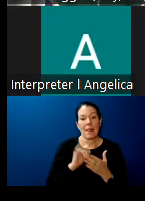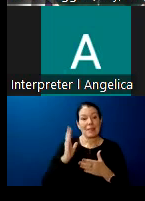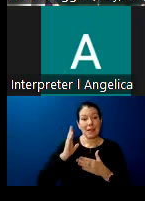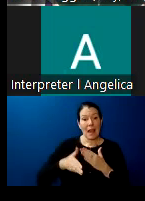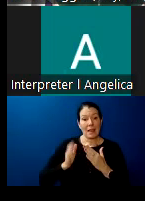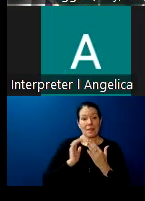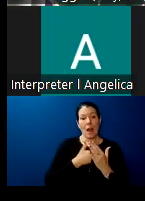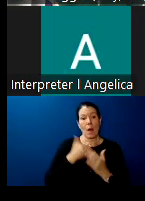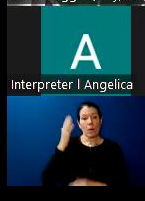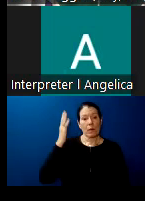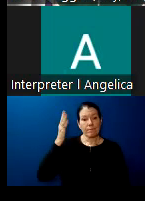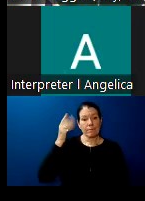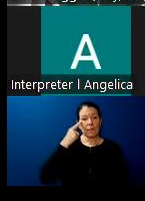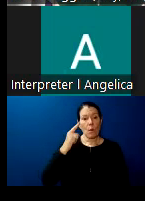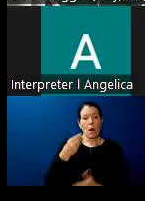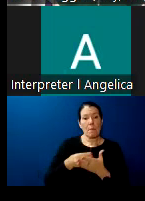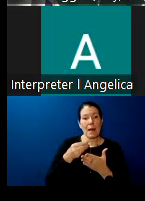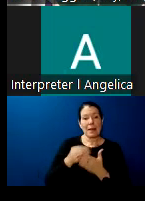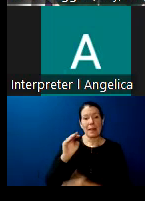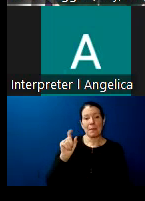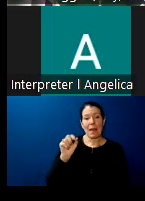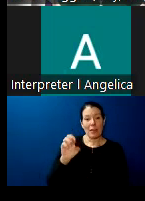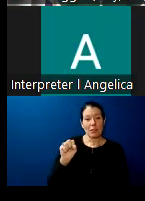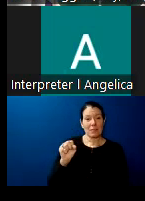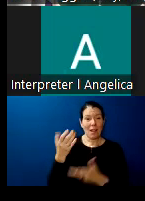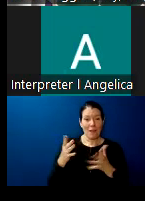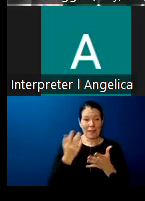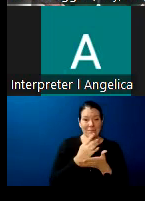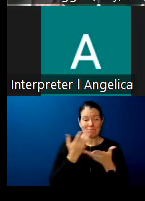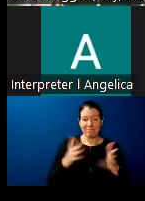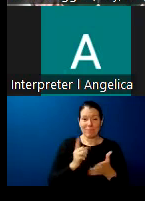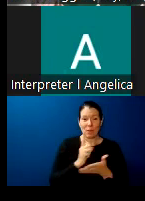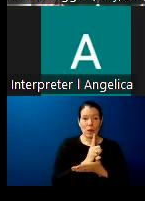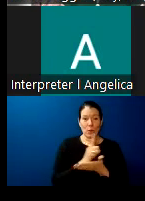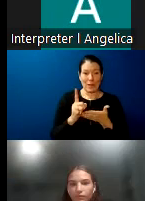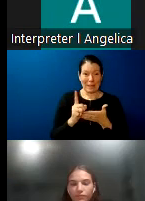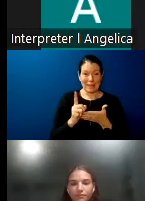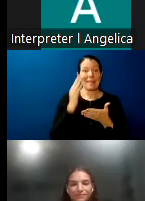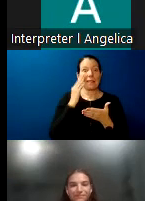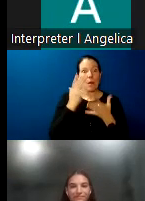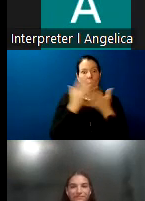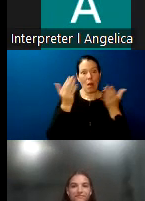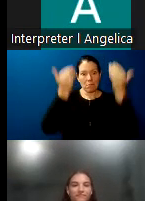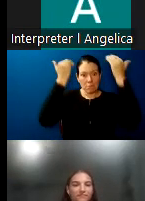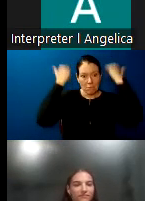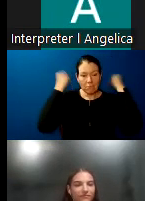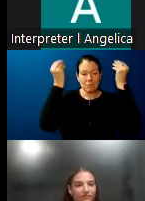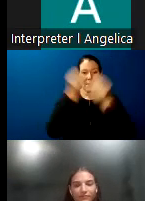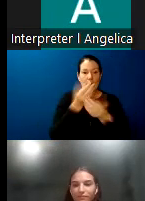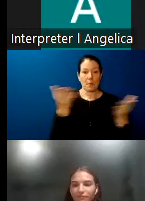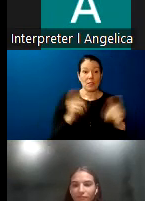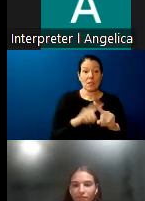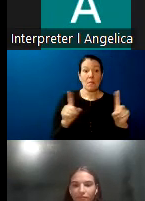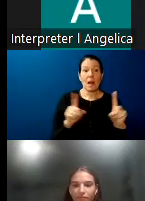presentation for Money Matters. So you've all made it through your first week. I know this is a lot of content, but one of the things I love about